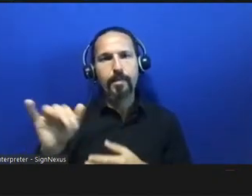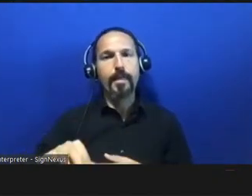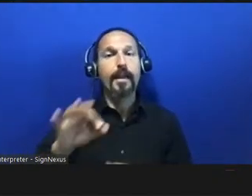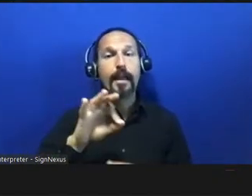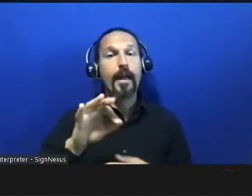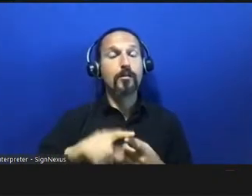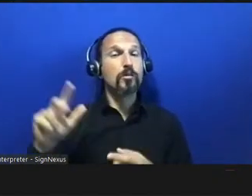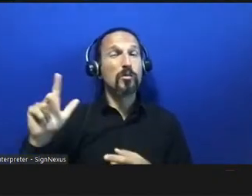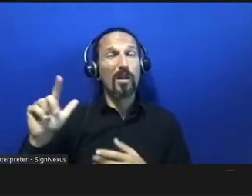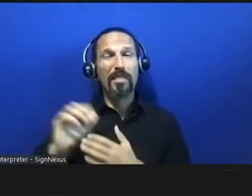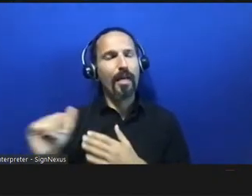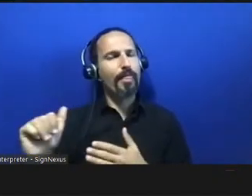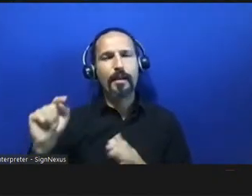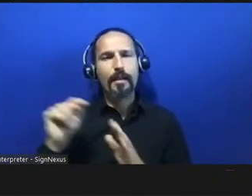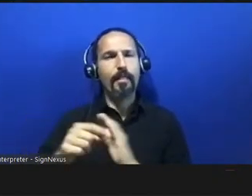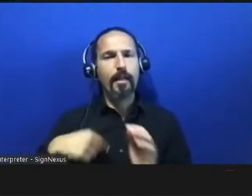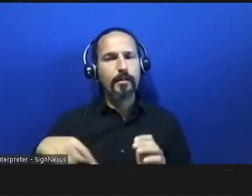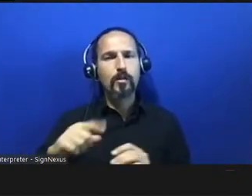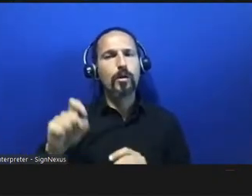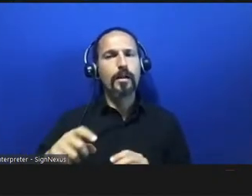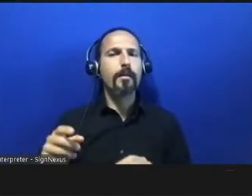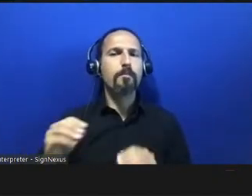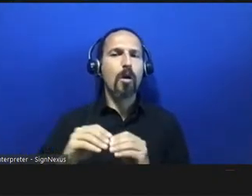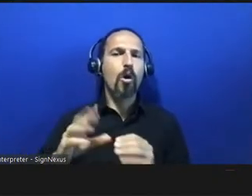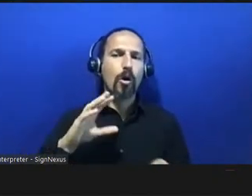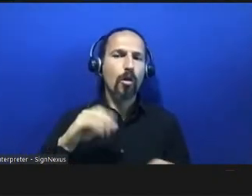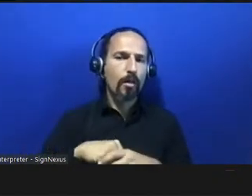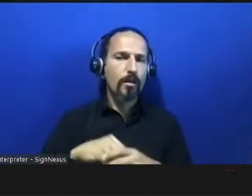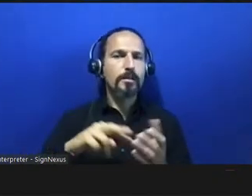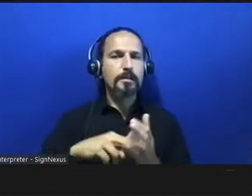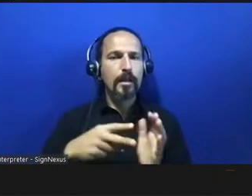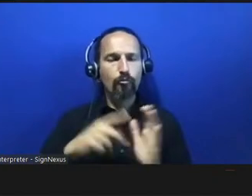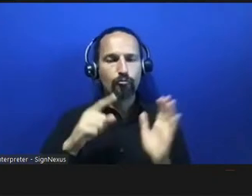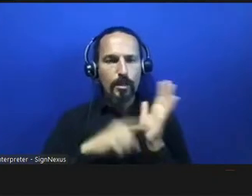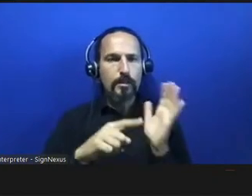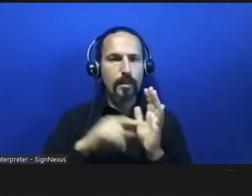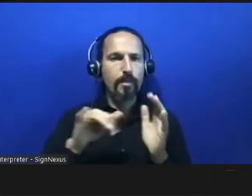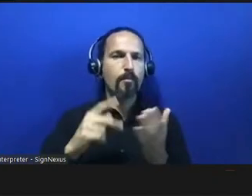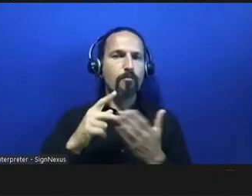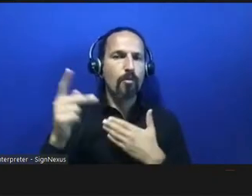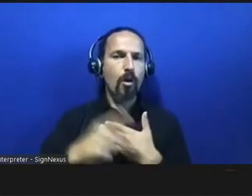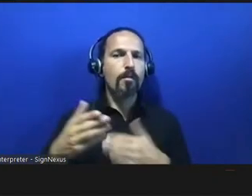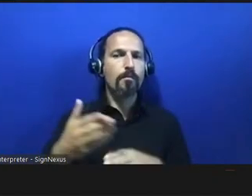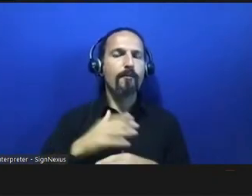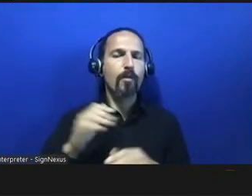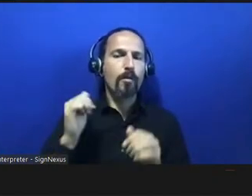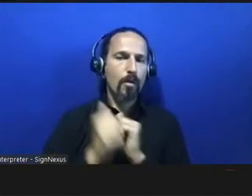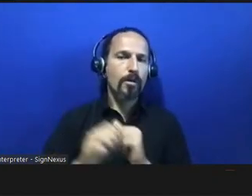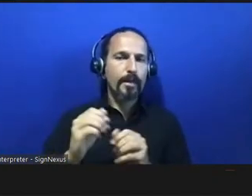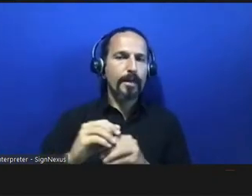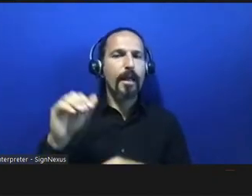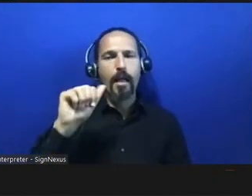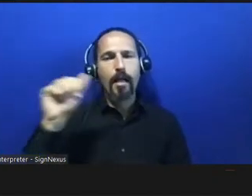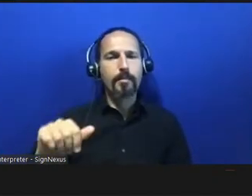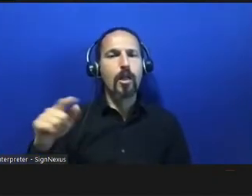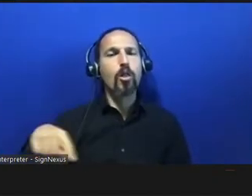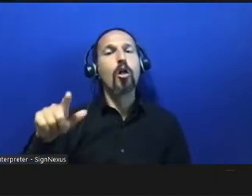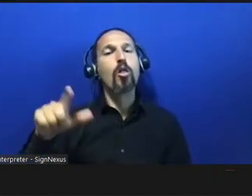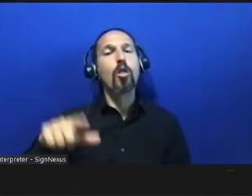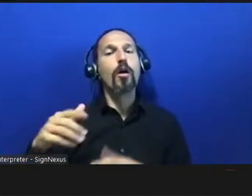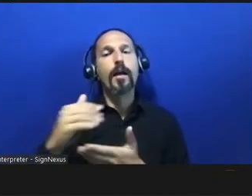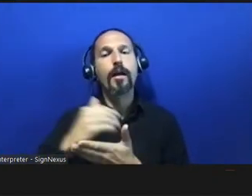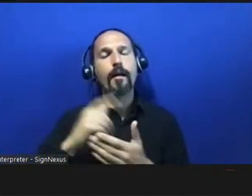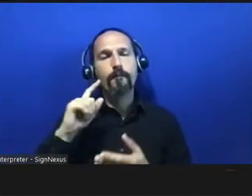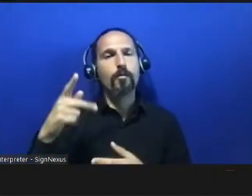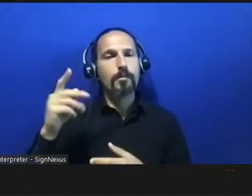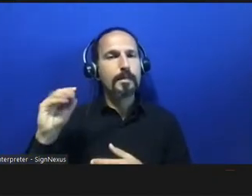dollars is going to kill us we also need more inclusive intentional Research into this program before I even passed in Albany so low-income communities of color are